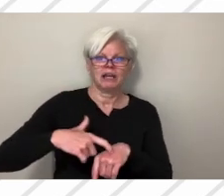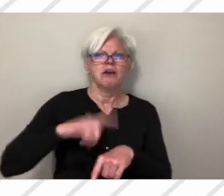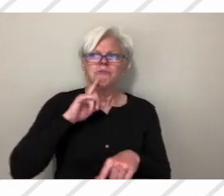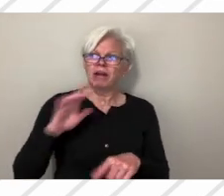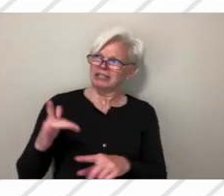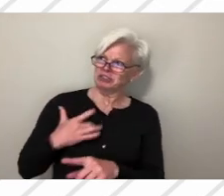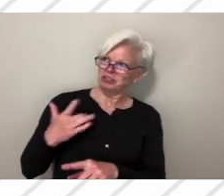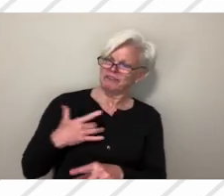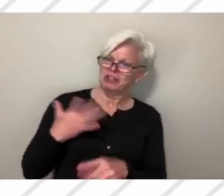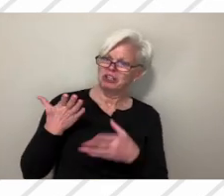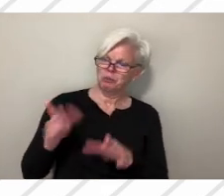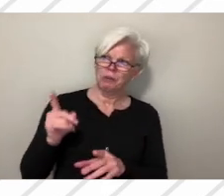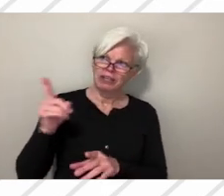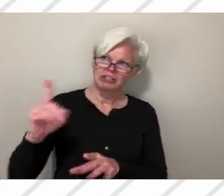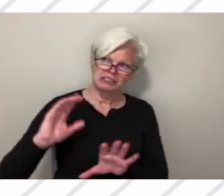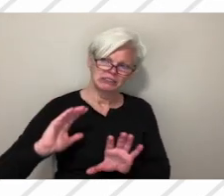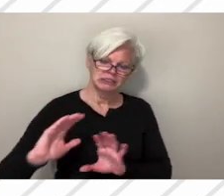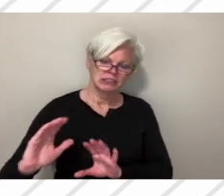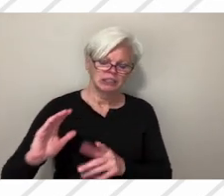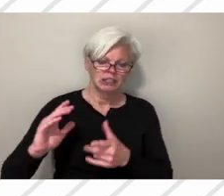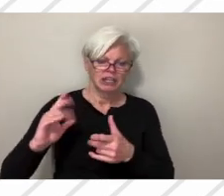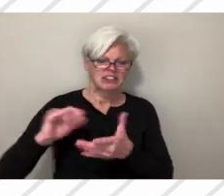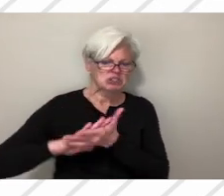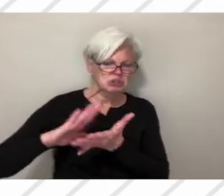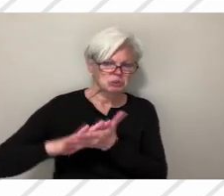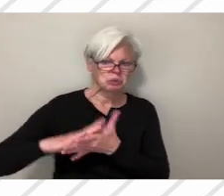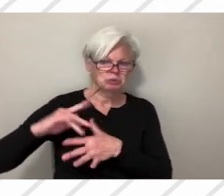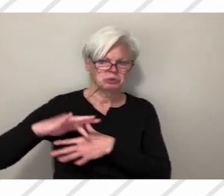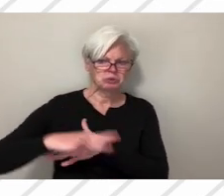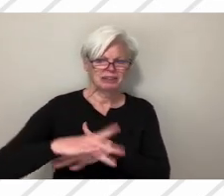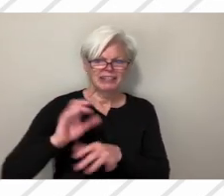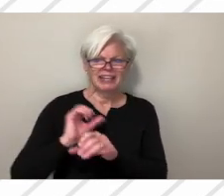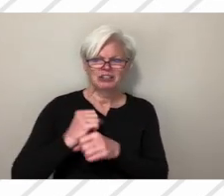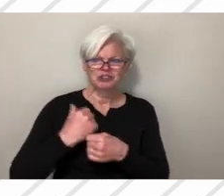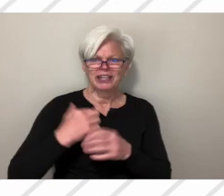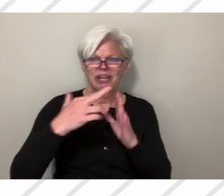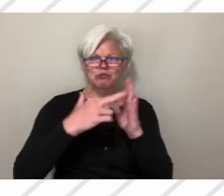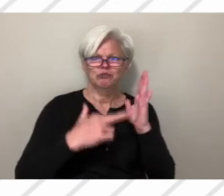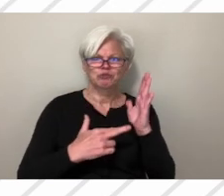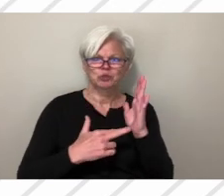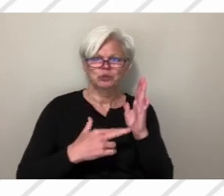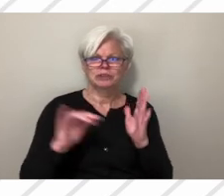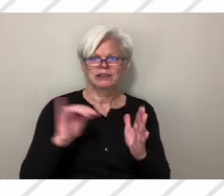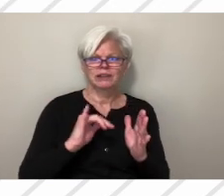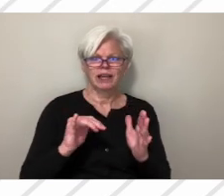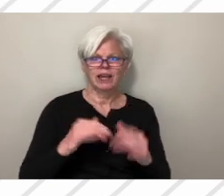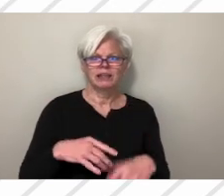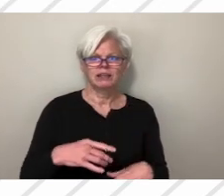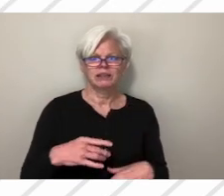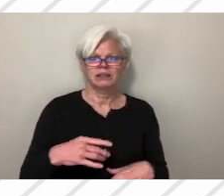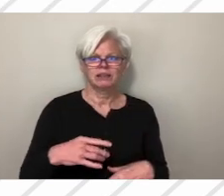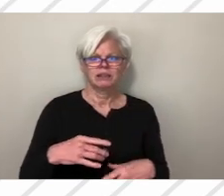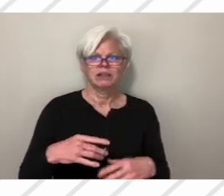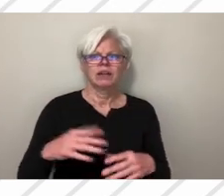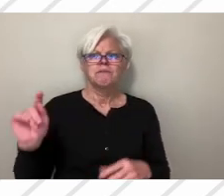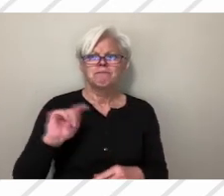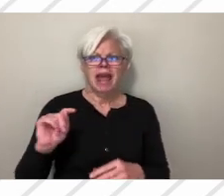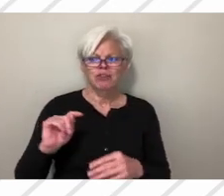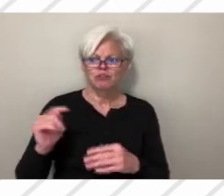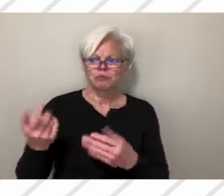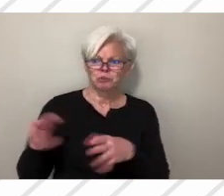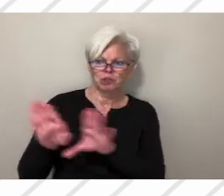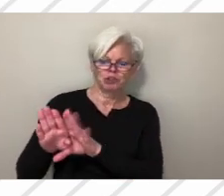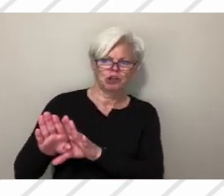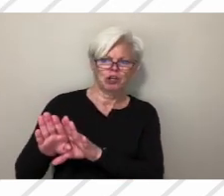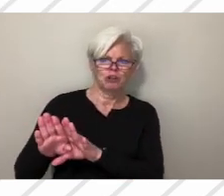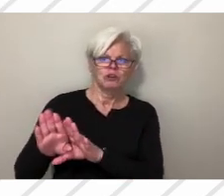and her in particular were creating these rules such as closing off bathrooms. And we had only